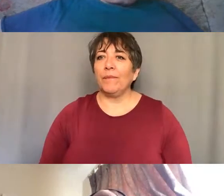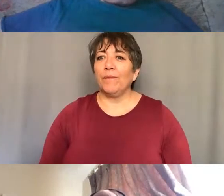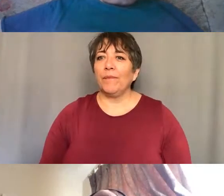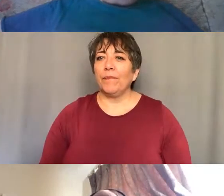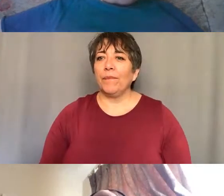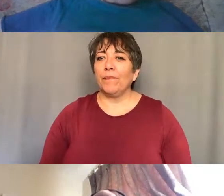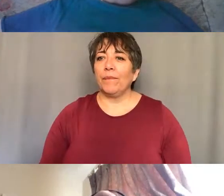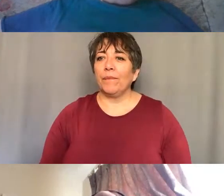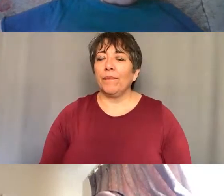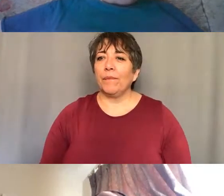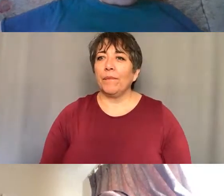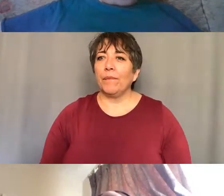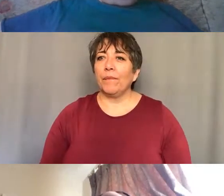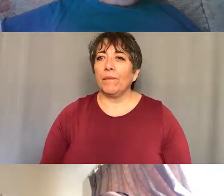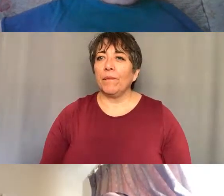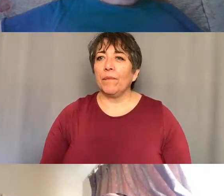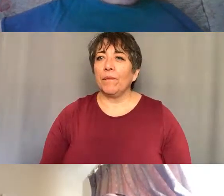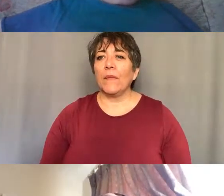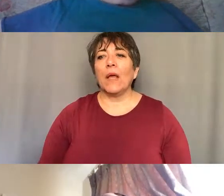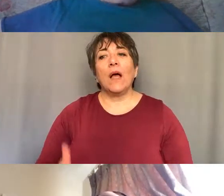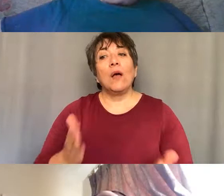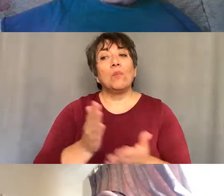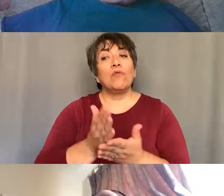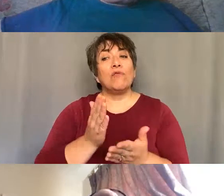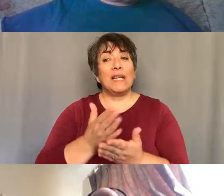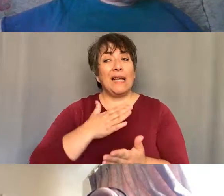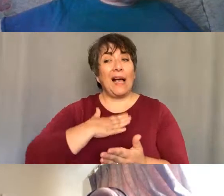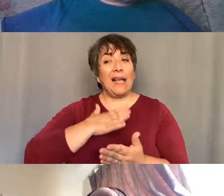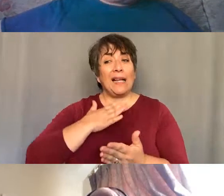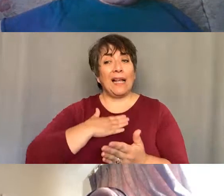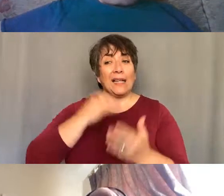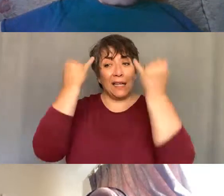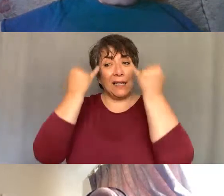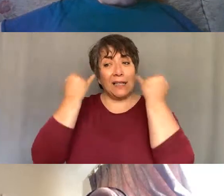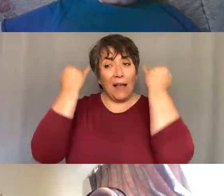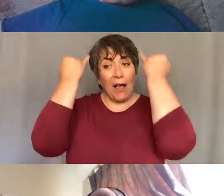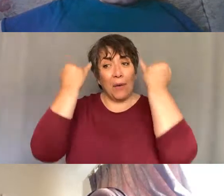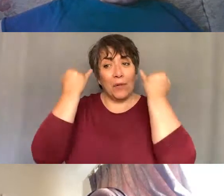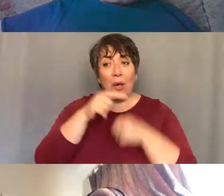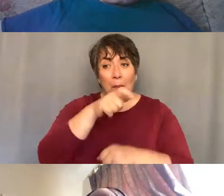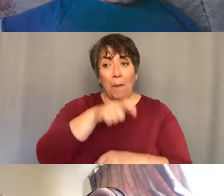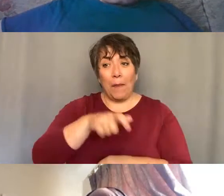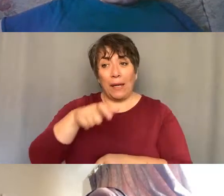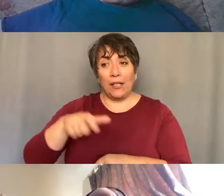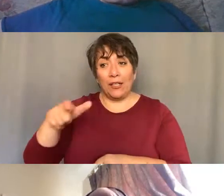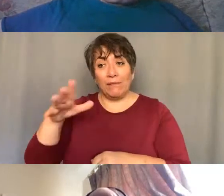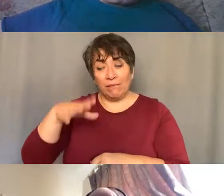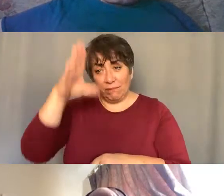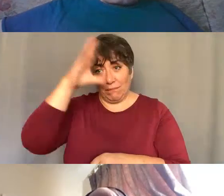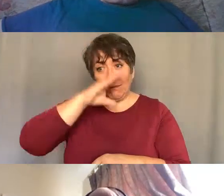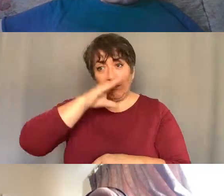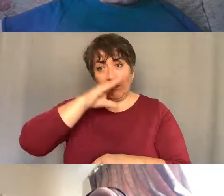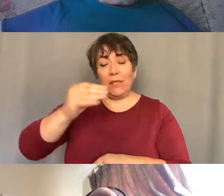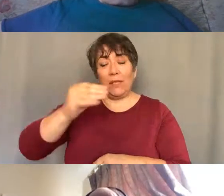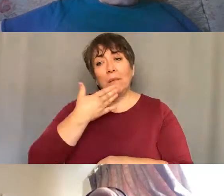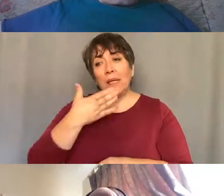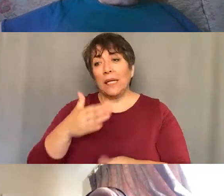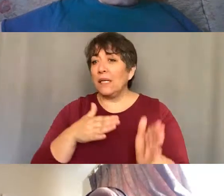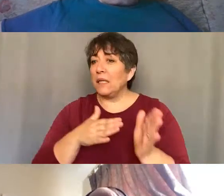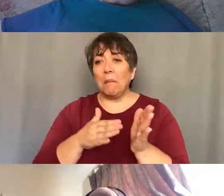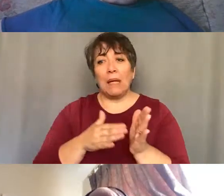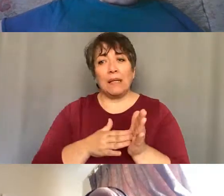making patients of Derbyshire aware that if they can wait to other times in the week and not a Monday, then there